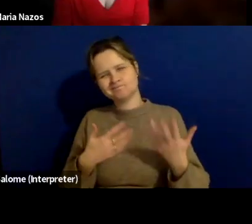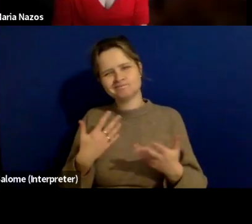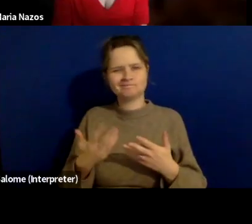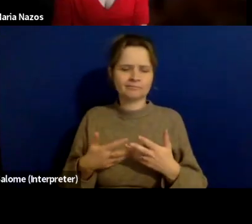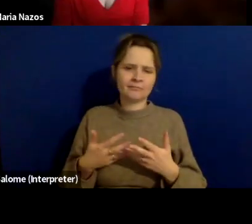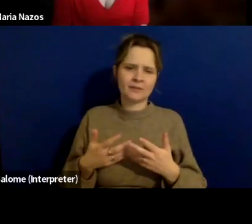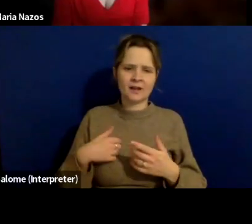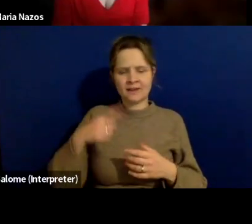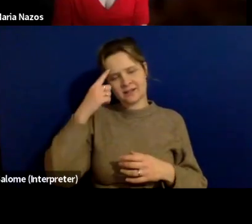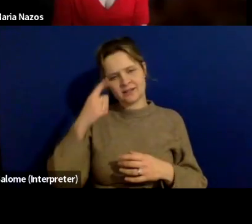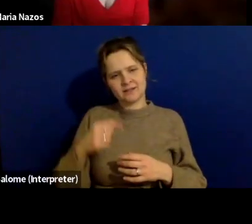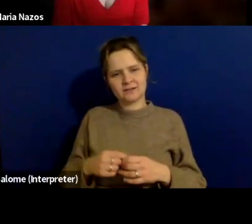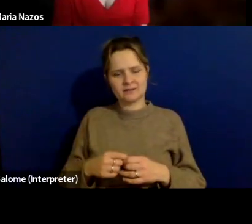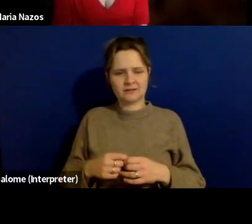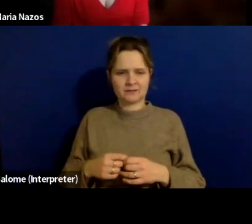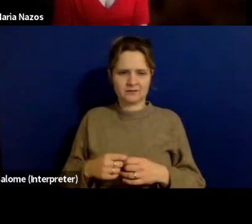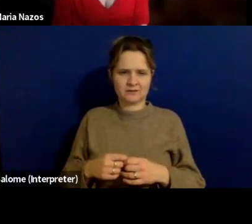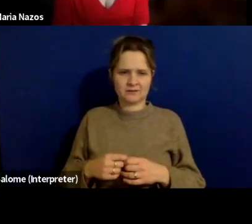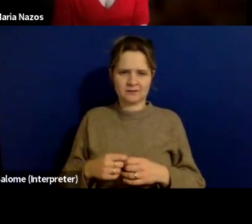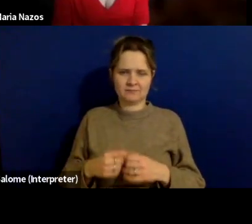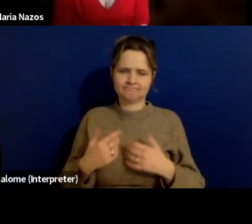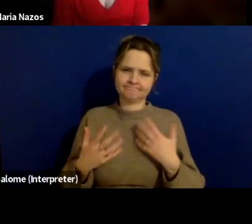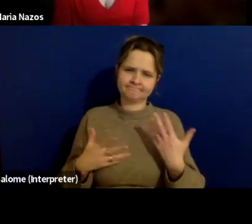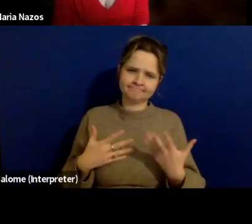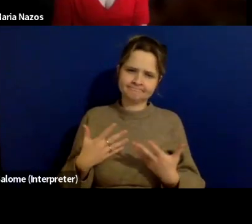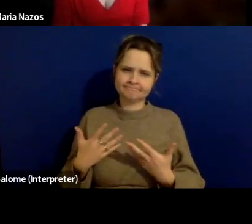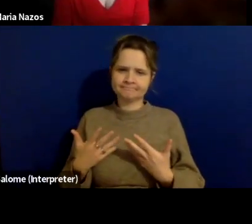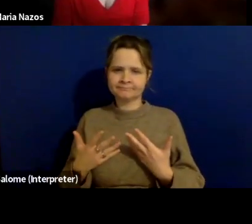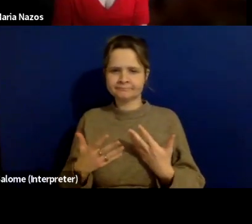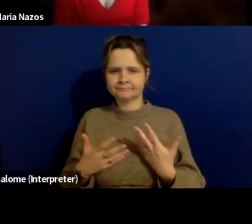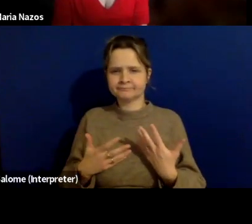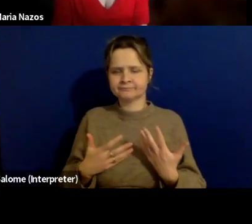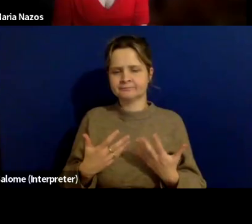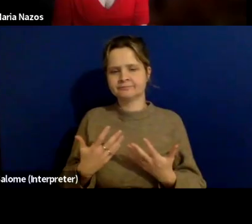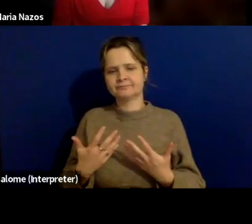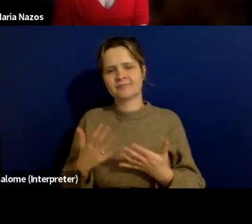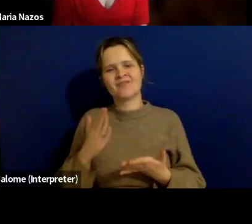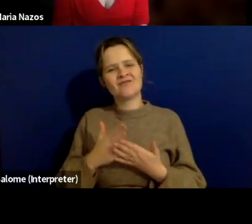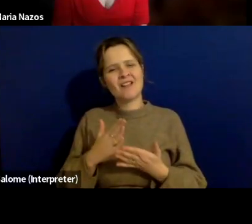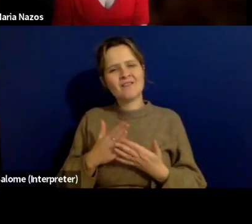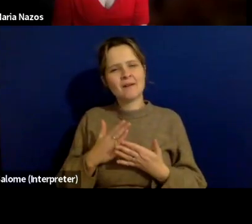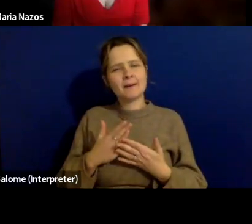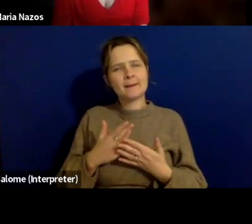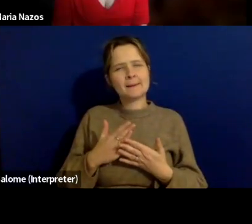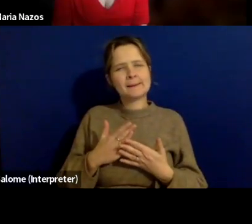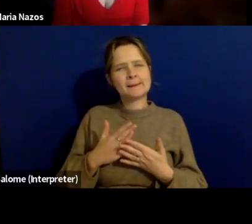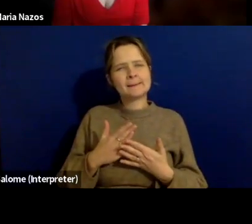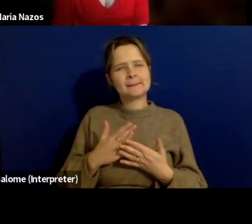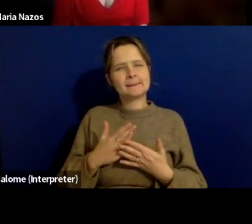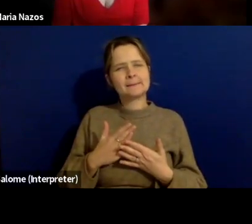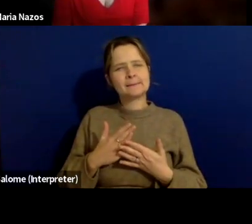I think, is in a way, it's has a very strong